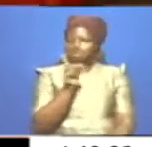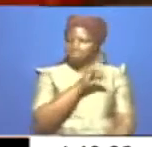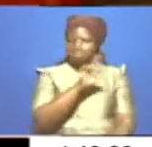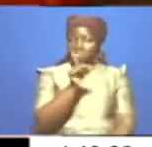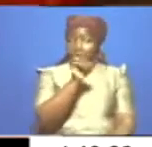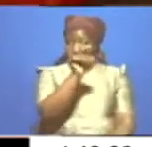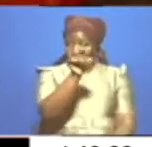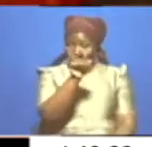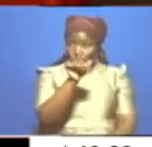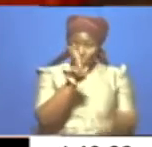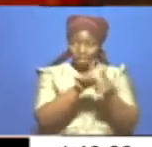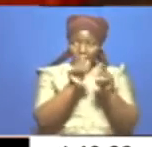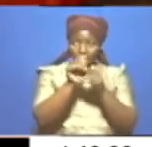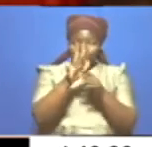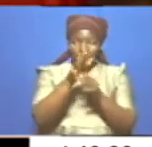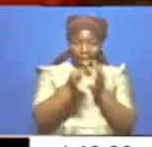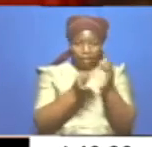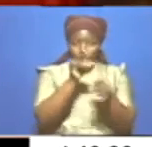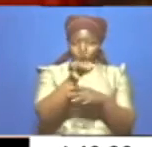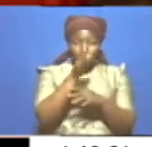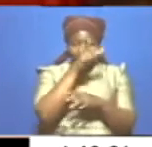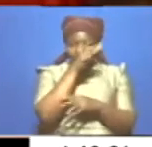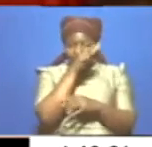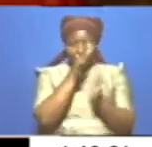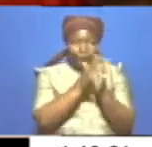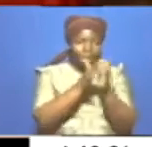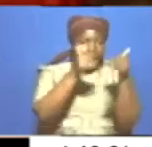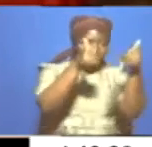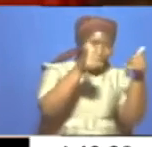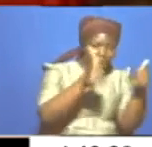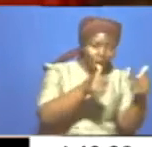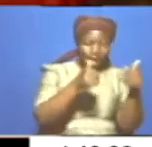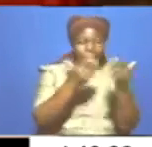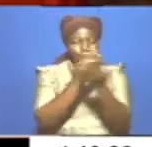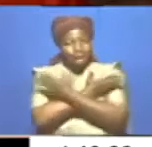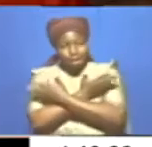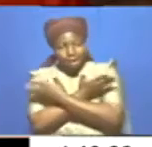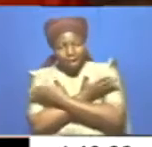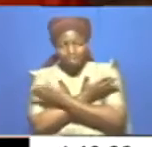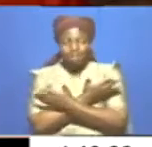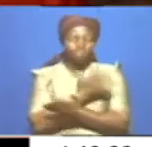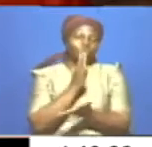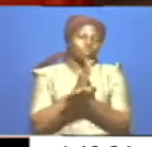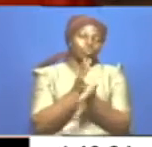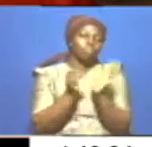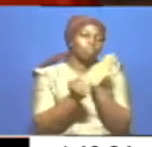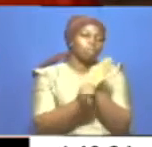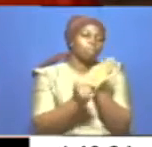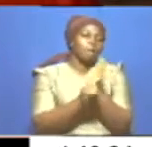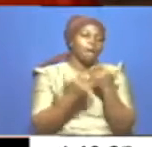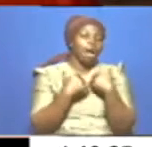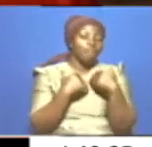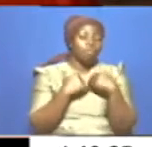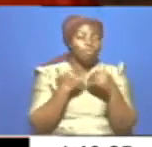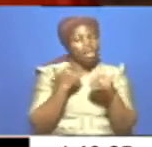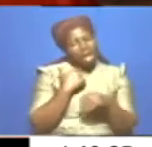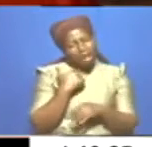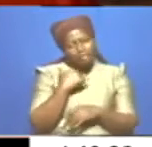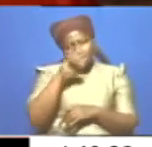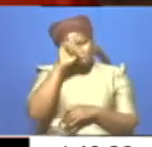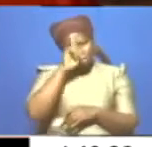na posters na t-shirts, we have a problem. We have a serious